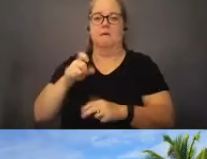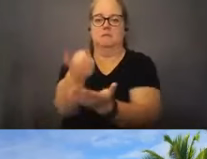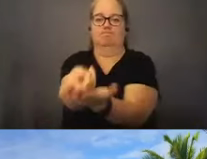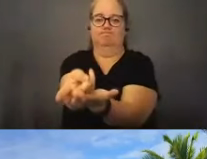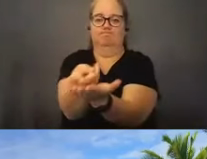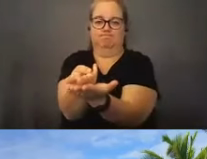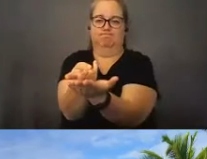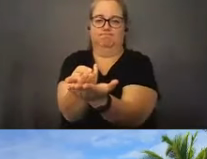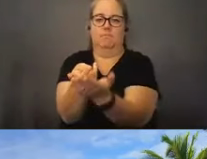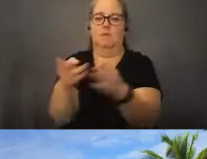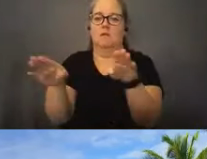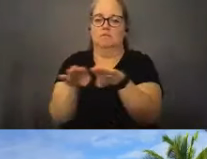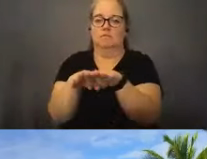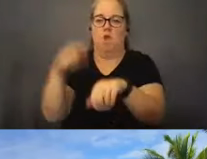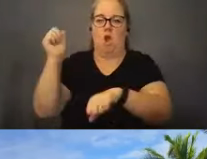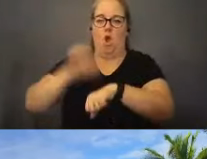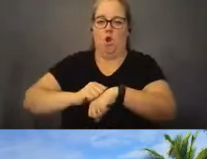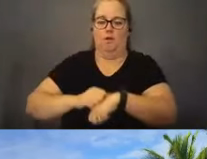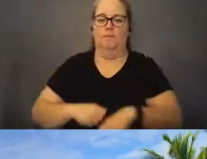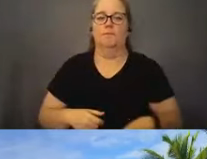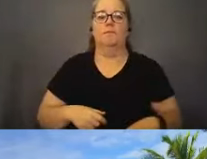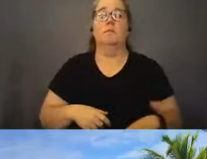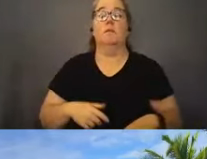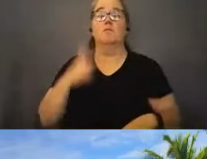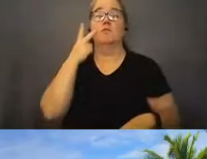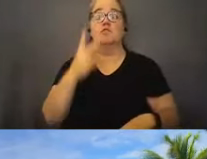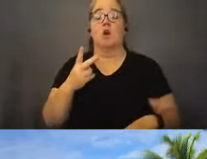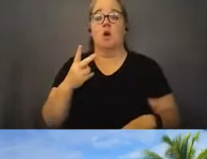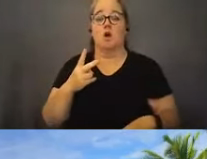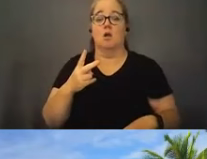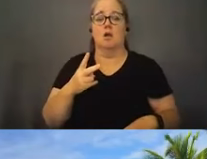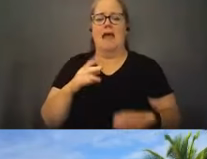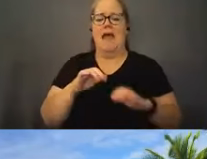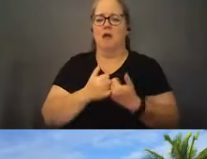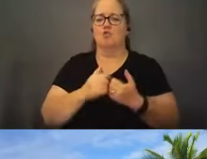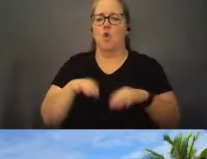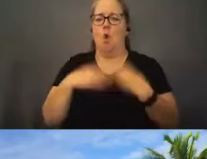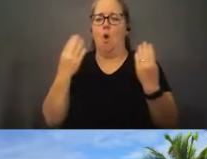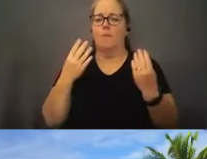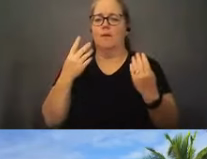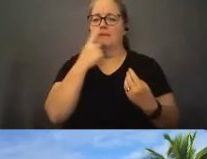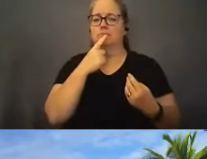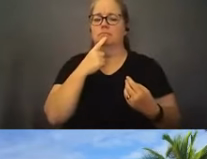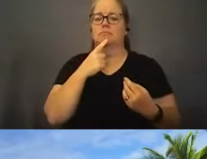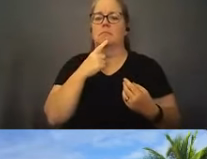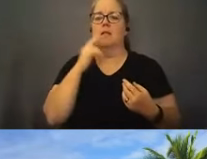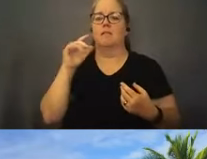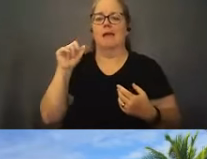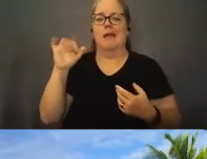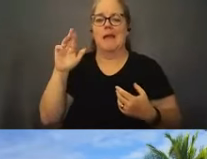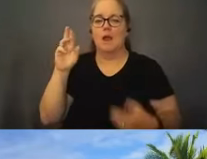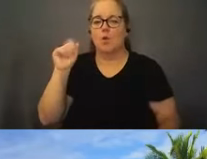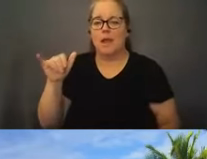Okay, we saw in the video this method of opening the airway. This is another thing that people forget all the